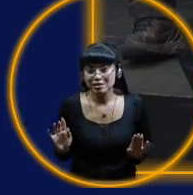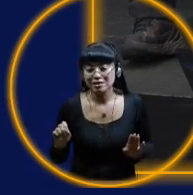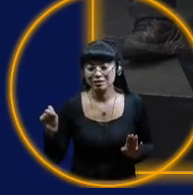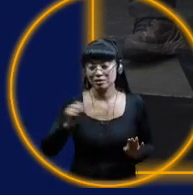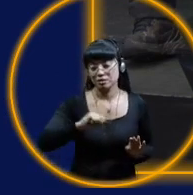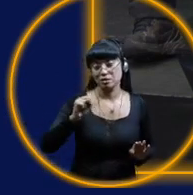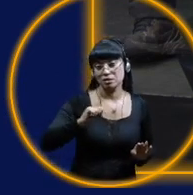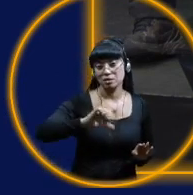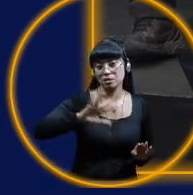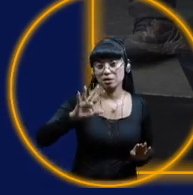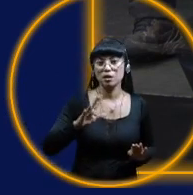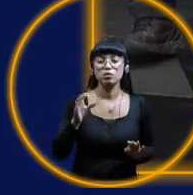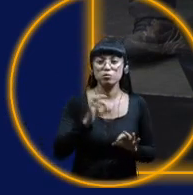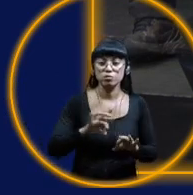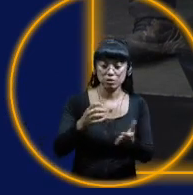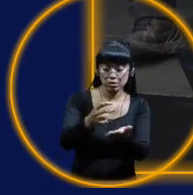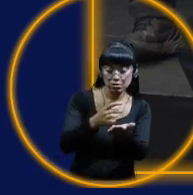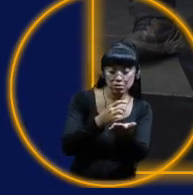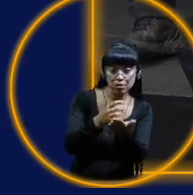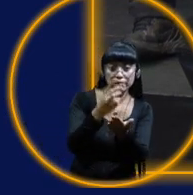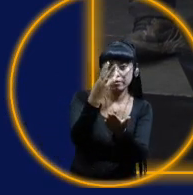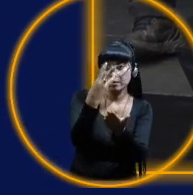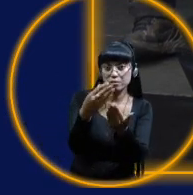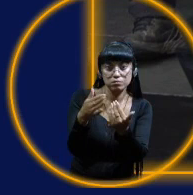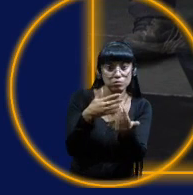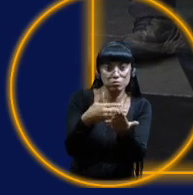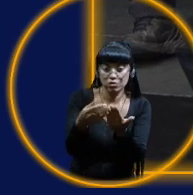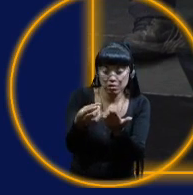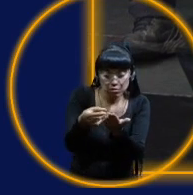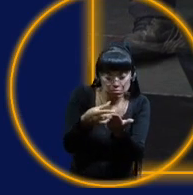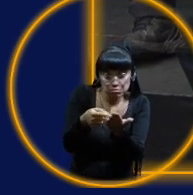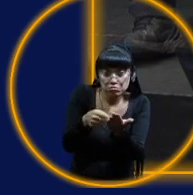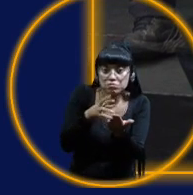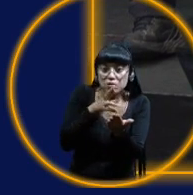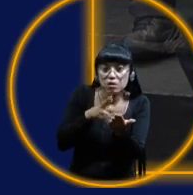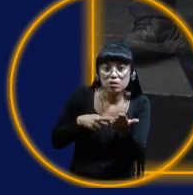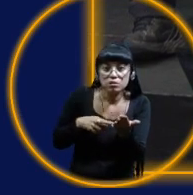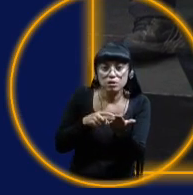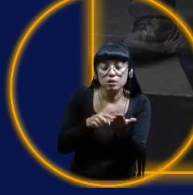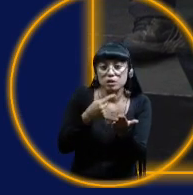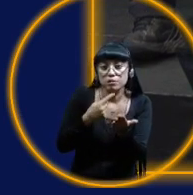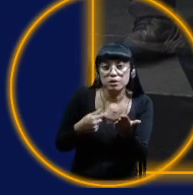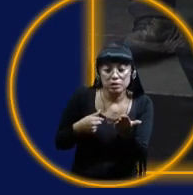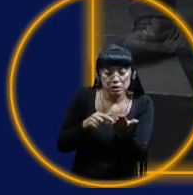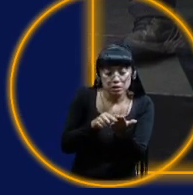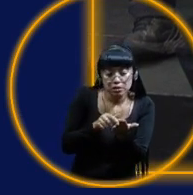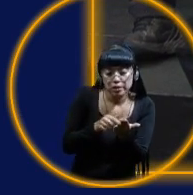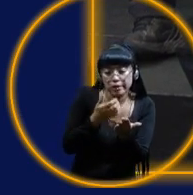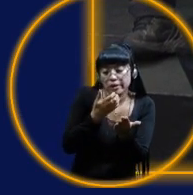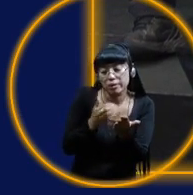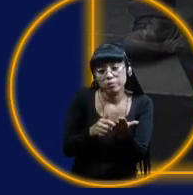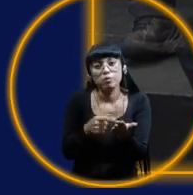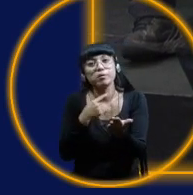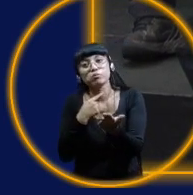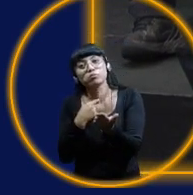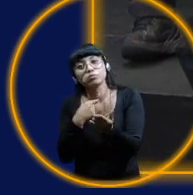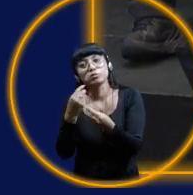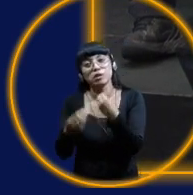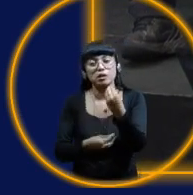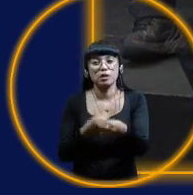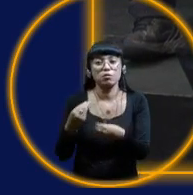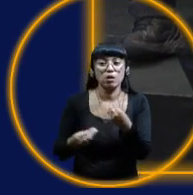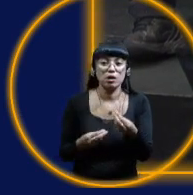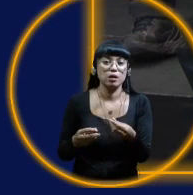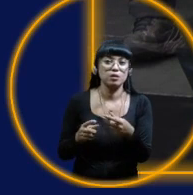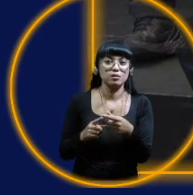3, are like, wow, I'm really glad you're here doing this, that's a